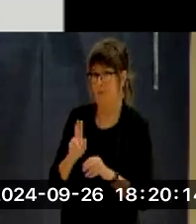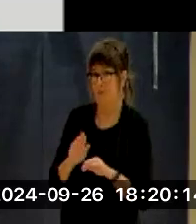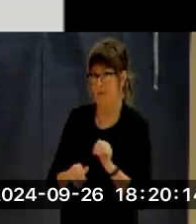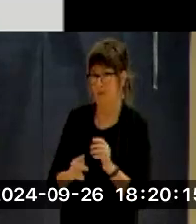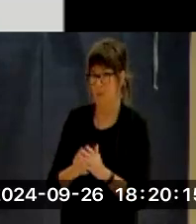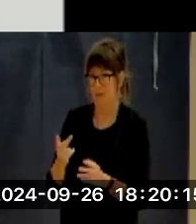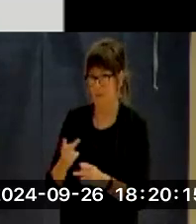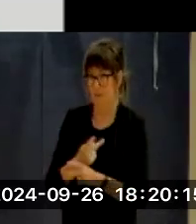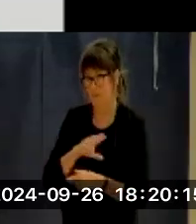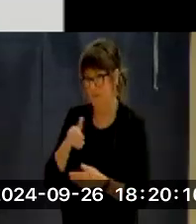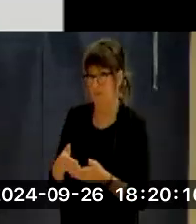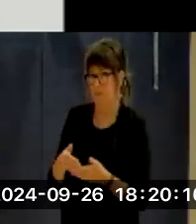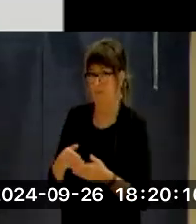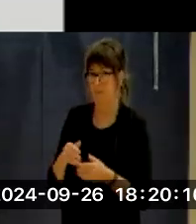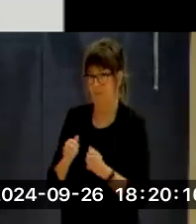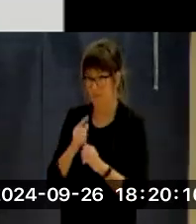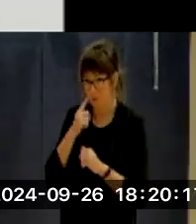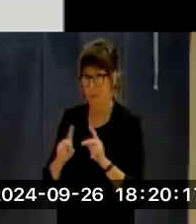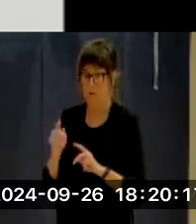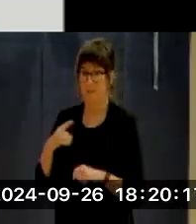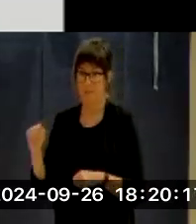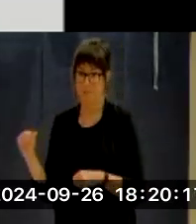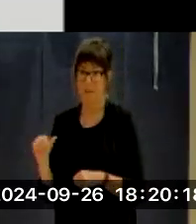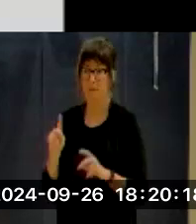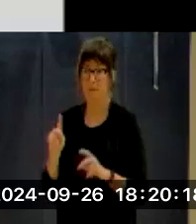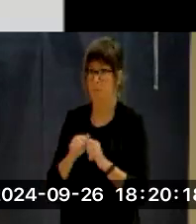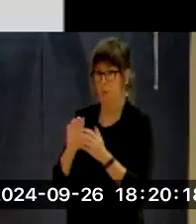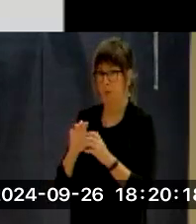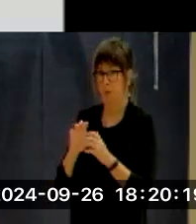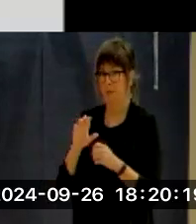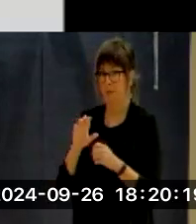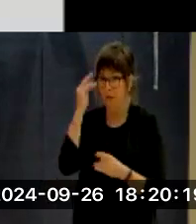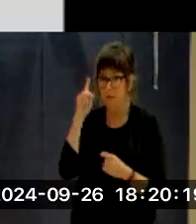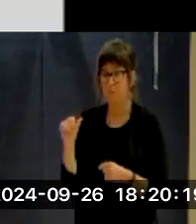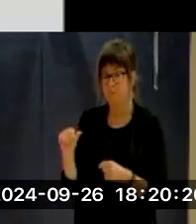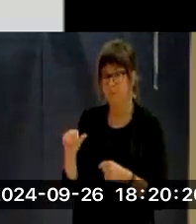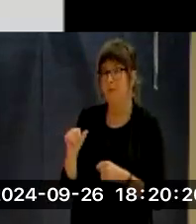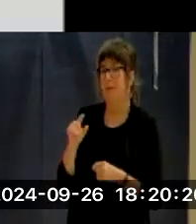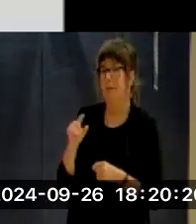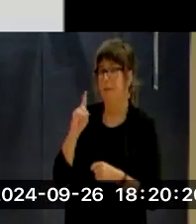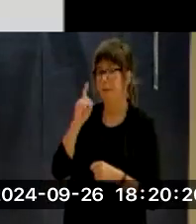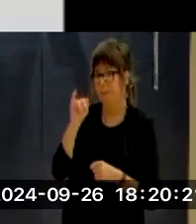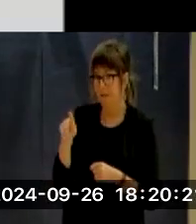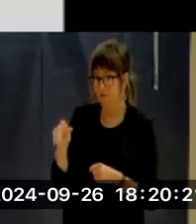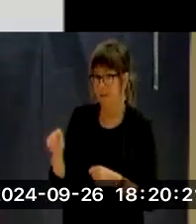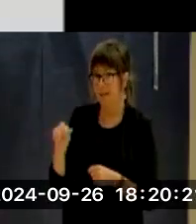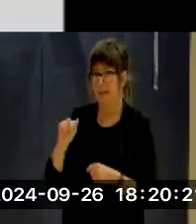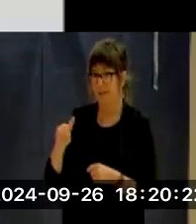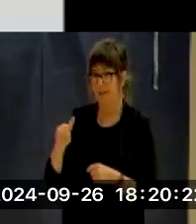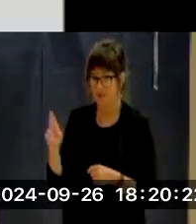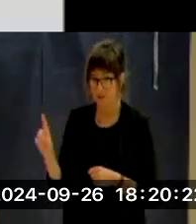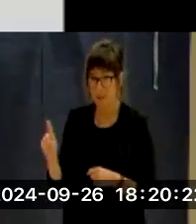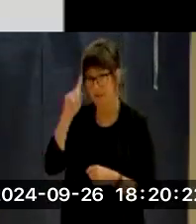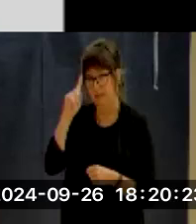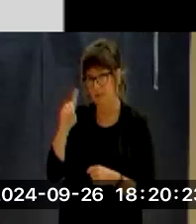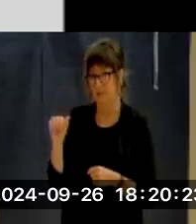disabilities. Persons with cognitive disabilities, such as dementia, mental illness, ADHD, and intellectual disabilities,